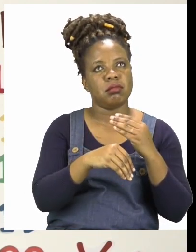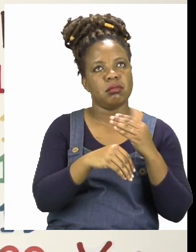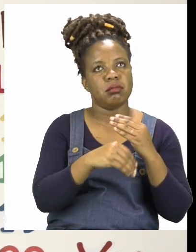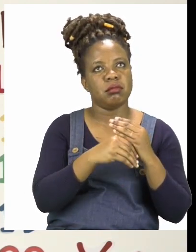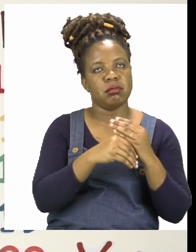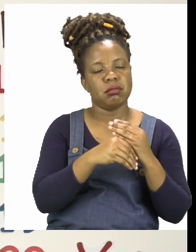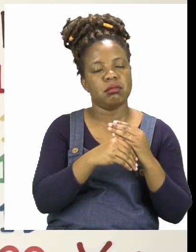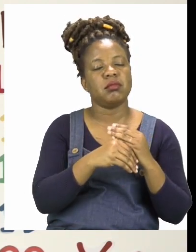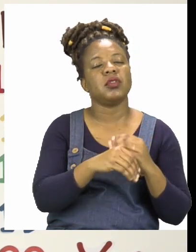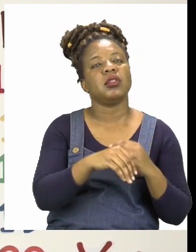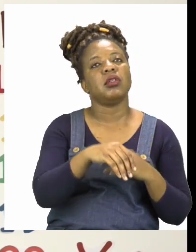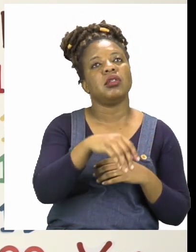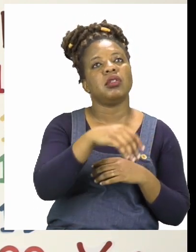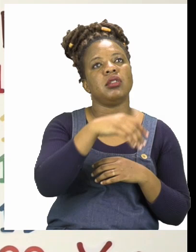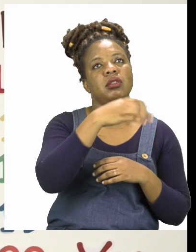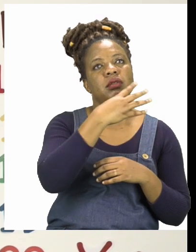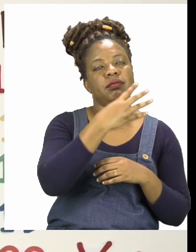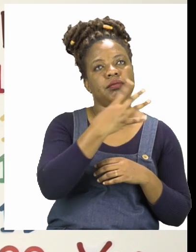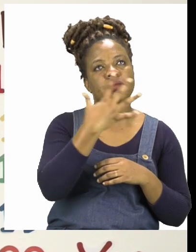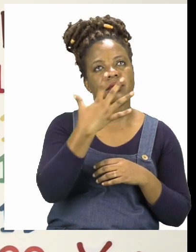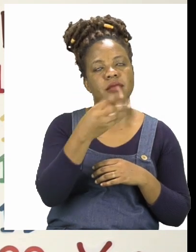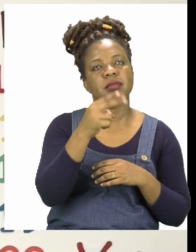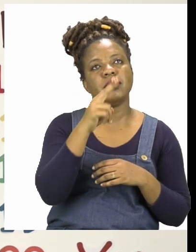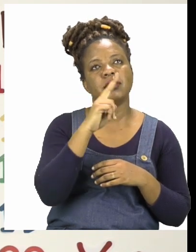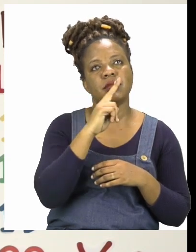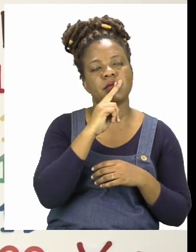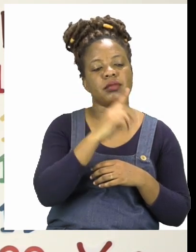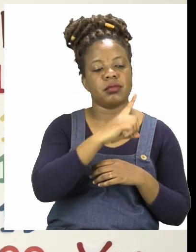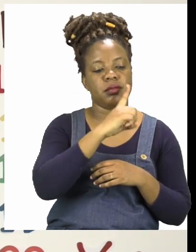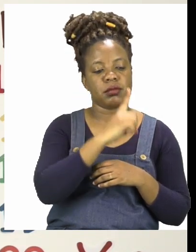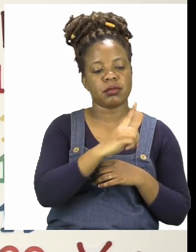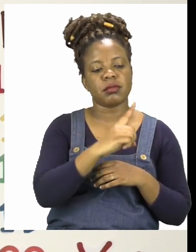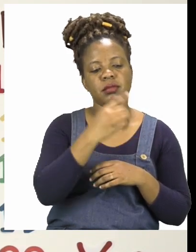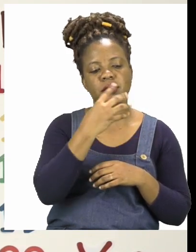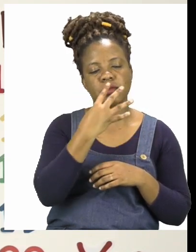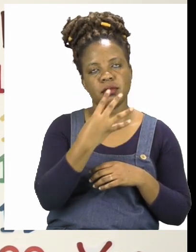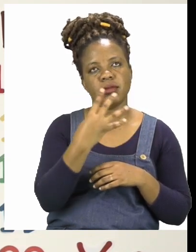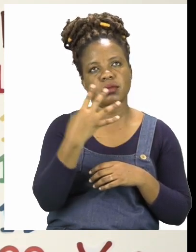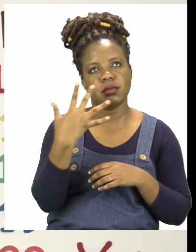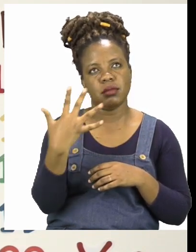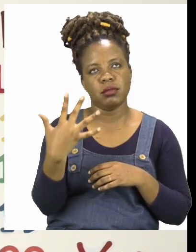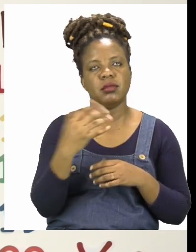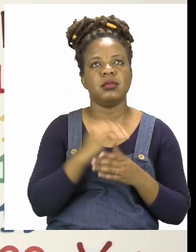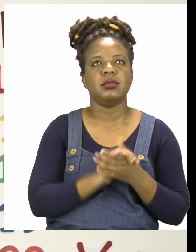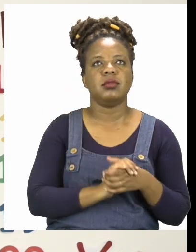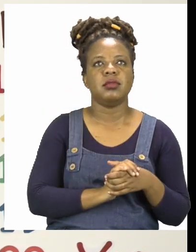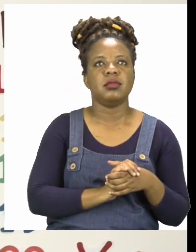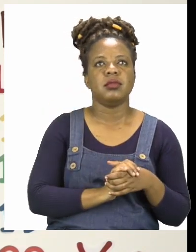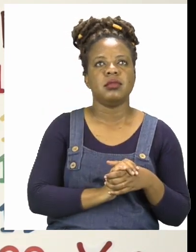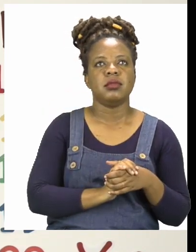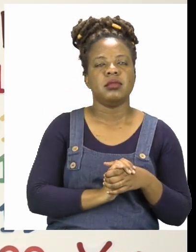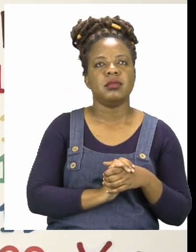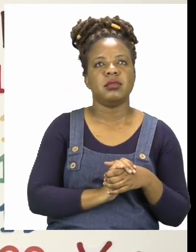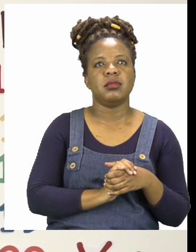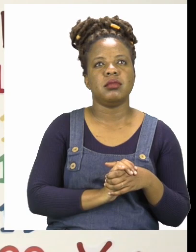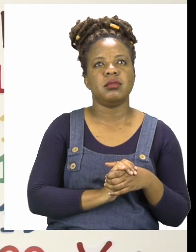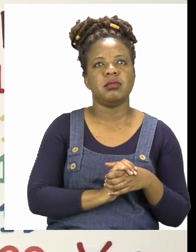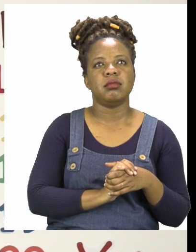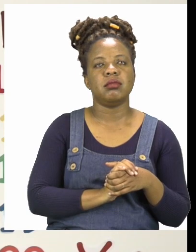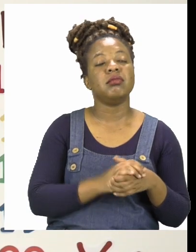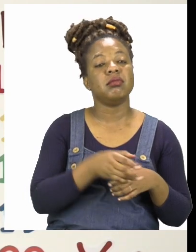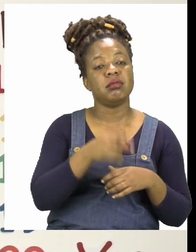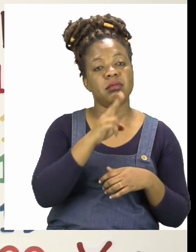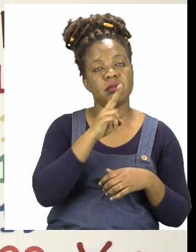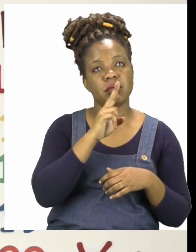145. Now our sum is complete, which says 100 plus 45